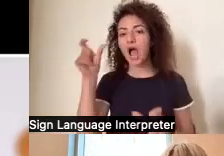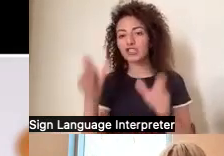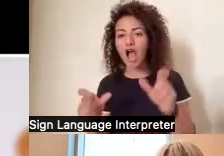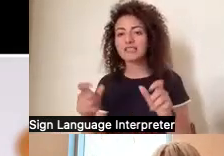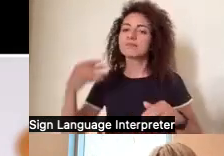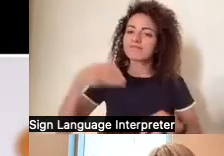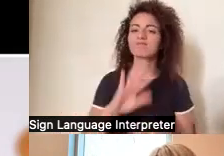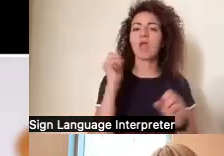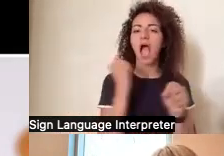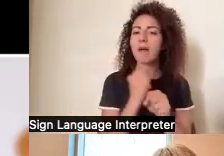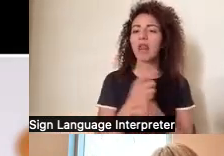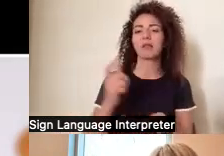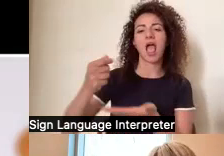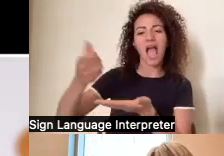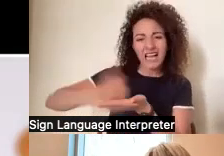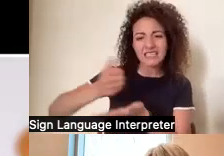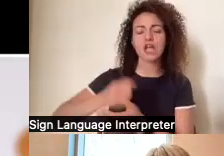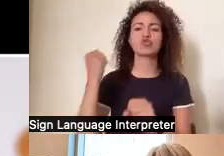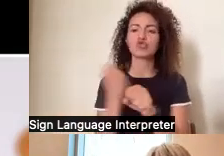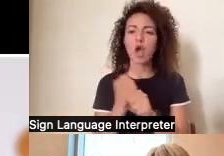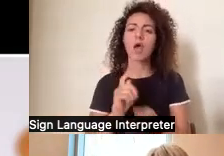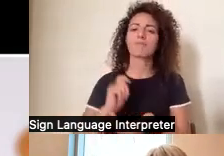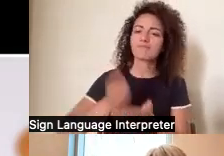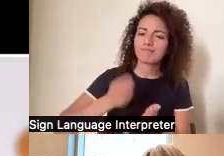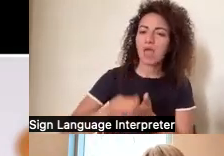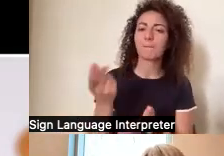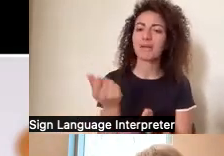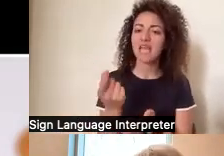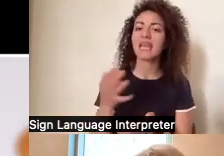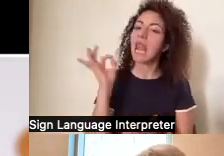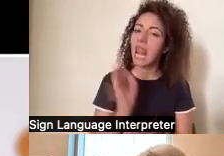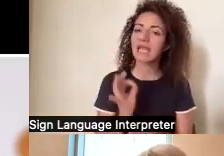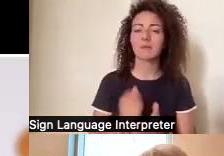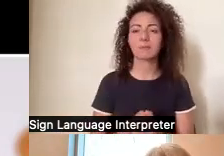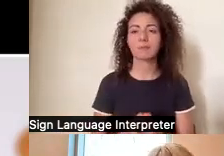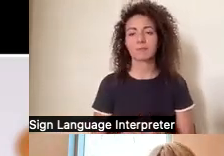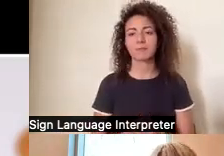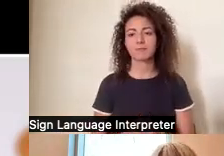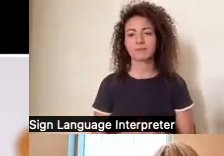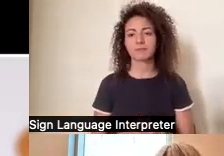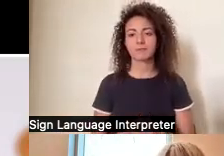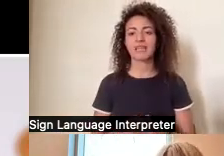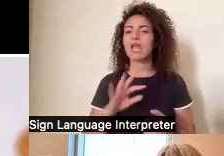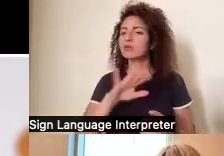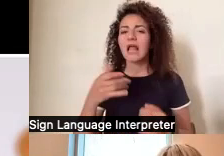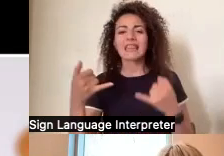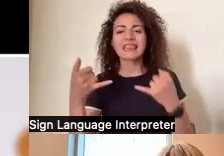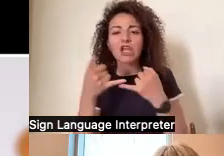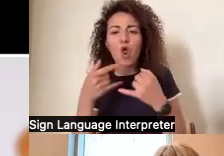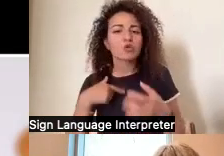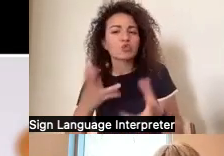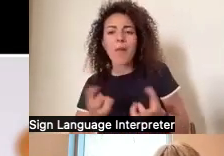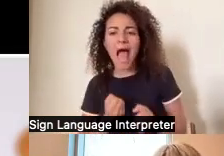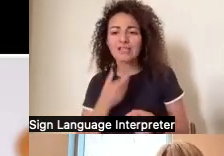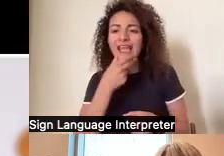talking about money for additional physical technology that is needed, and physical